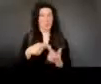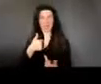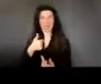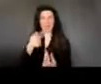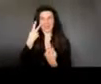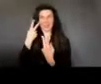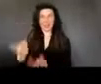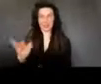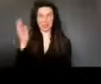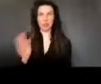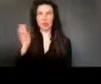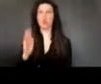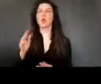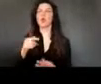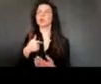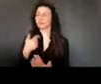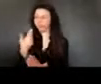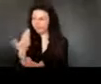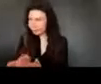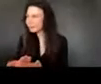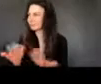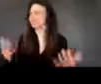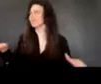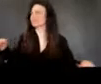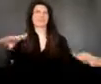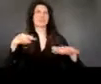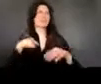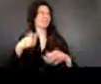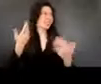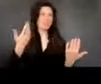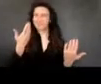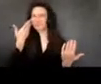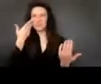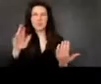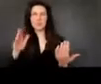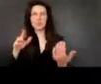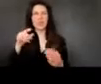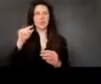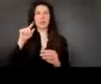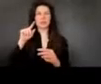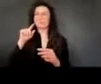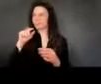a physical sense. It's actually amongst the whole labyrinth of other ruins, which have